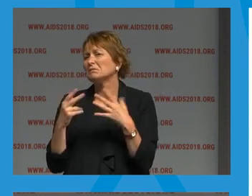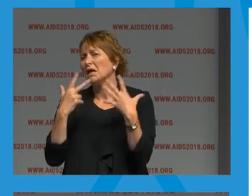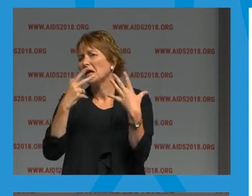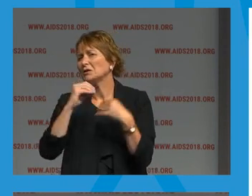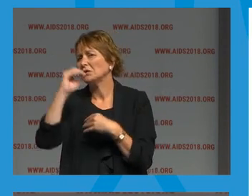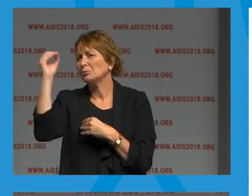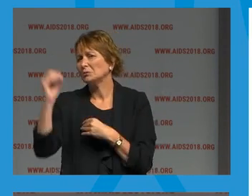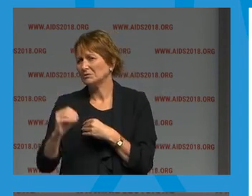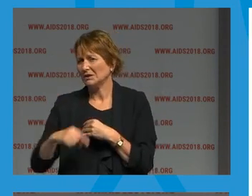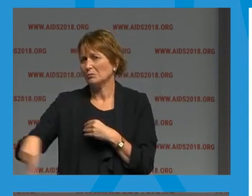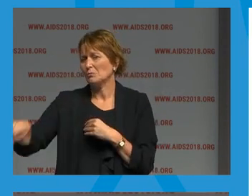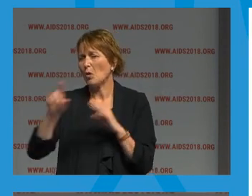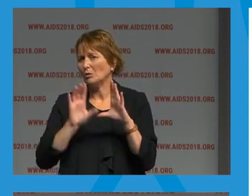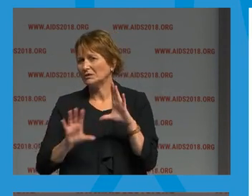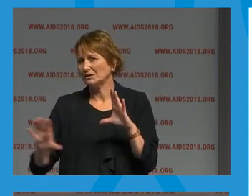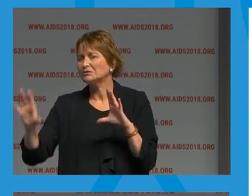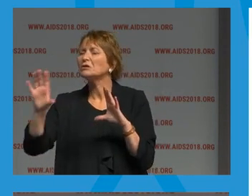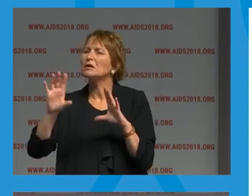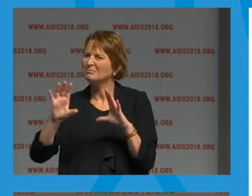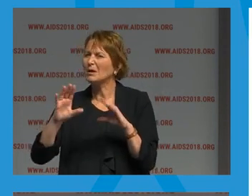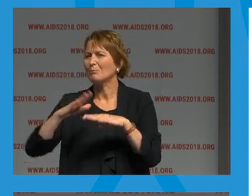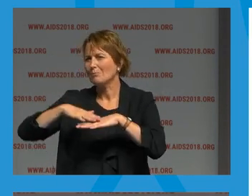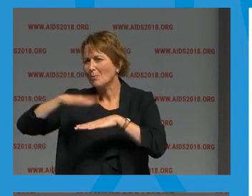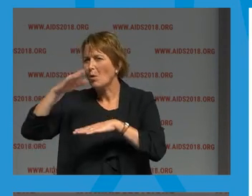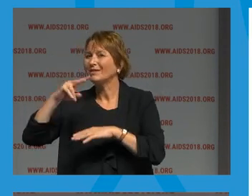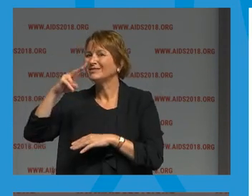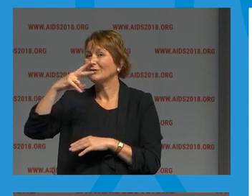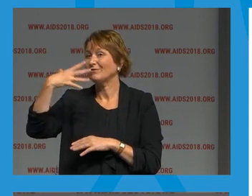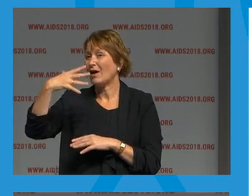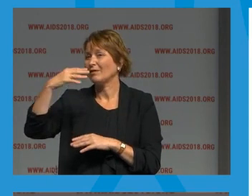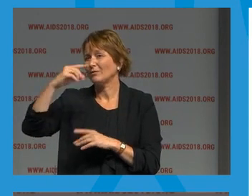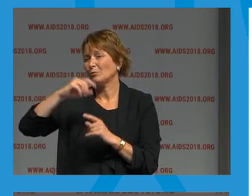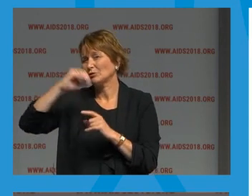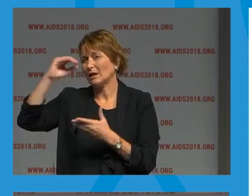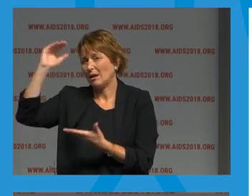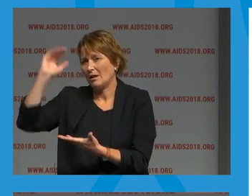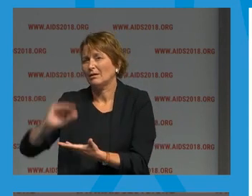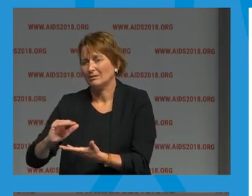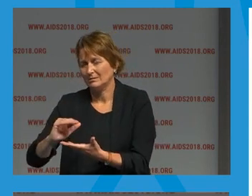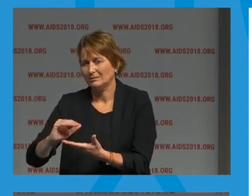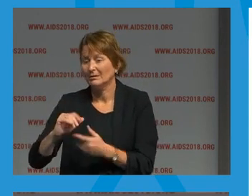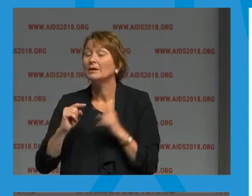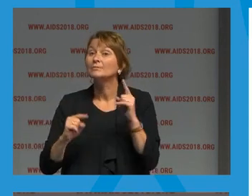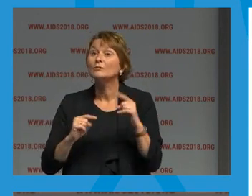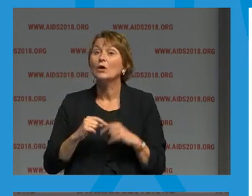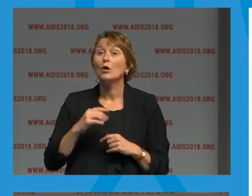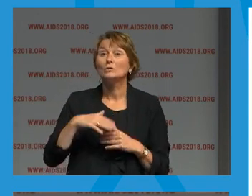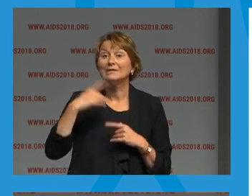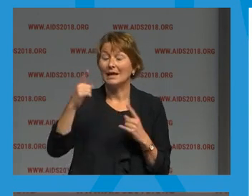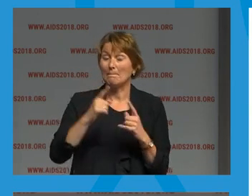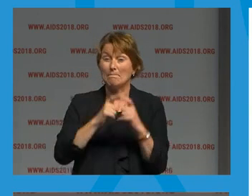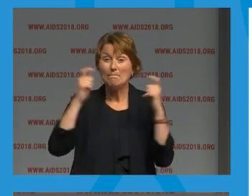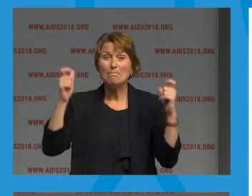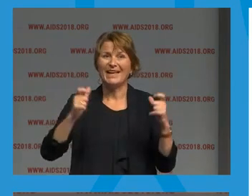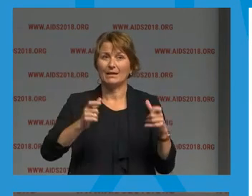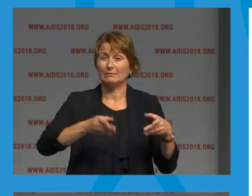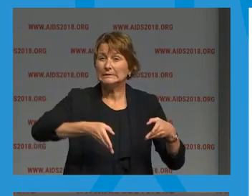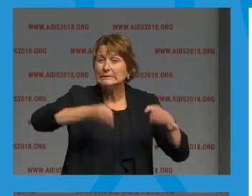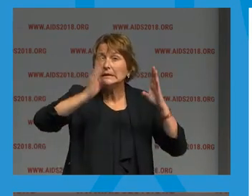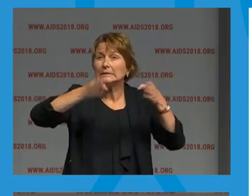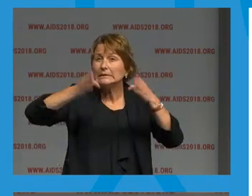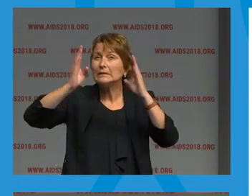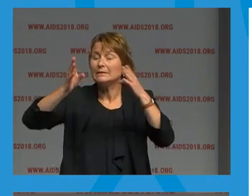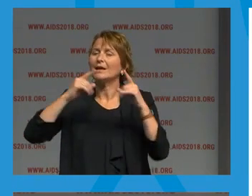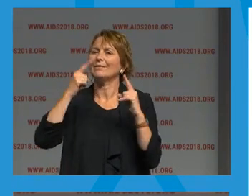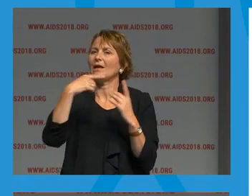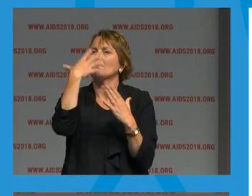of the districts that were over a 25% decline, and then a different set of countries where we had highly urban programs. So we looked at